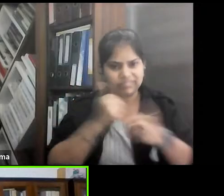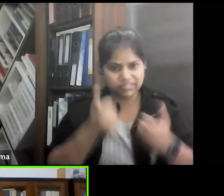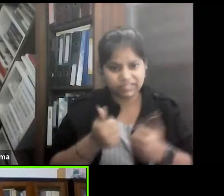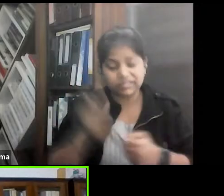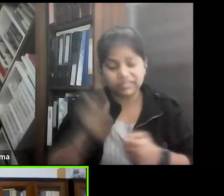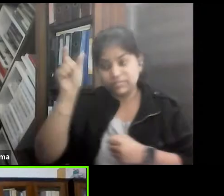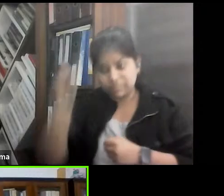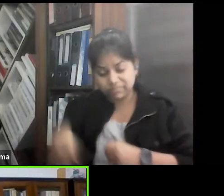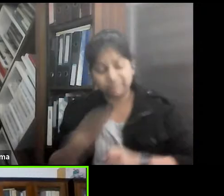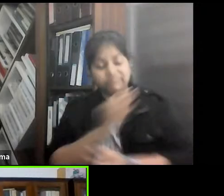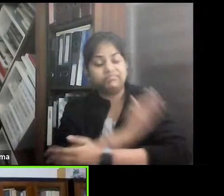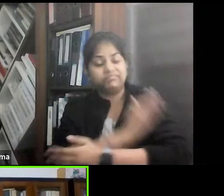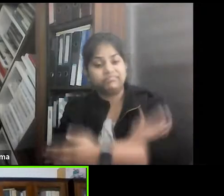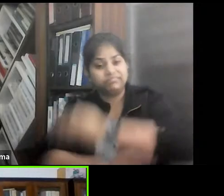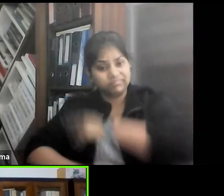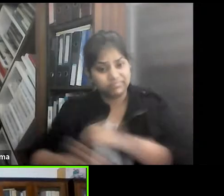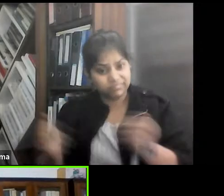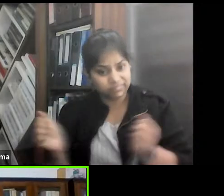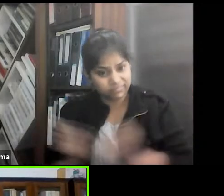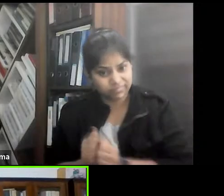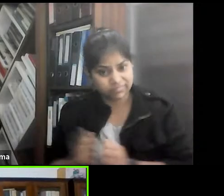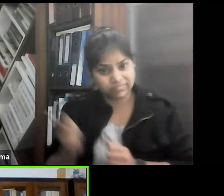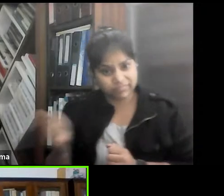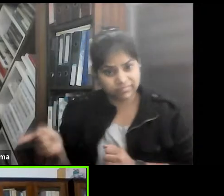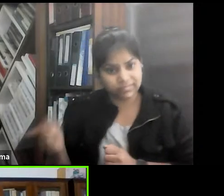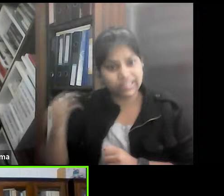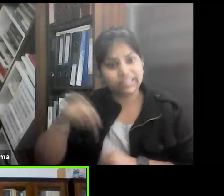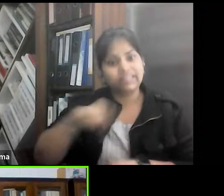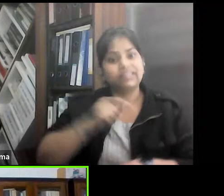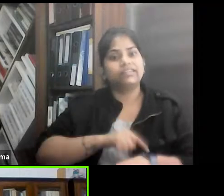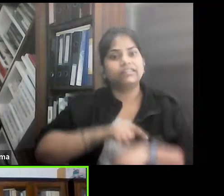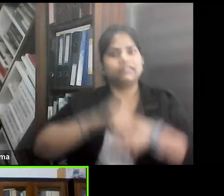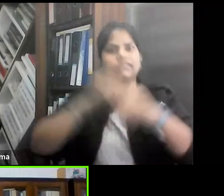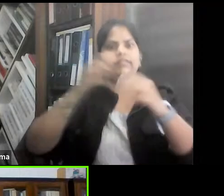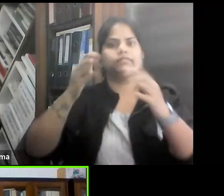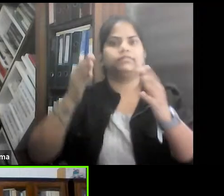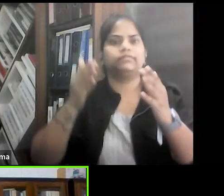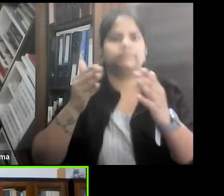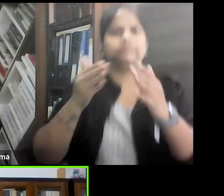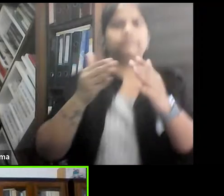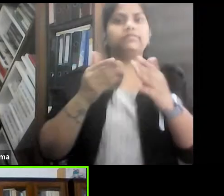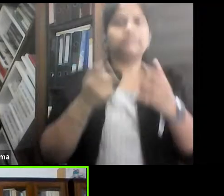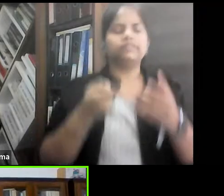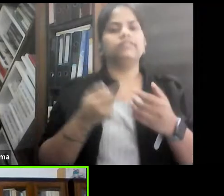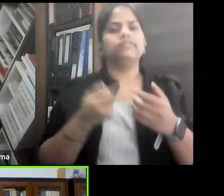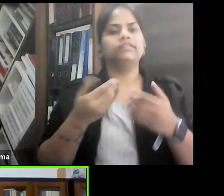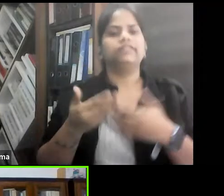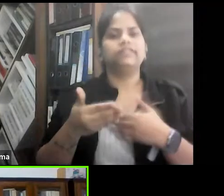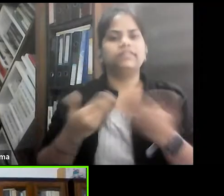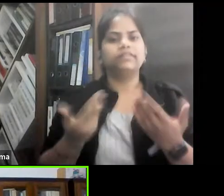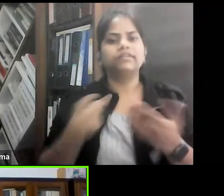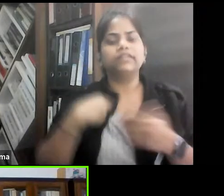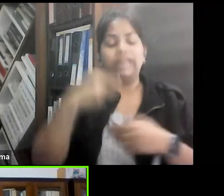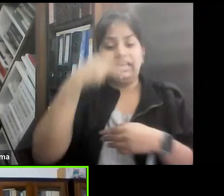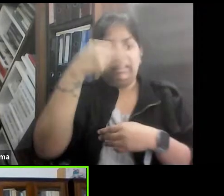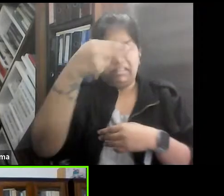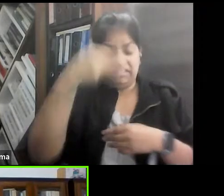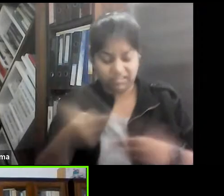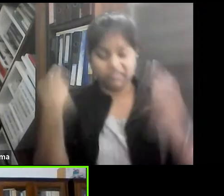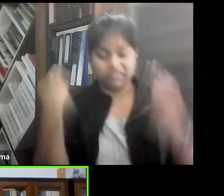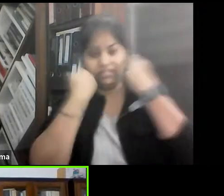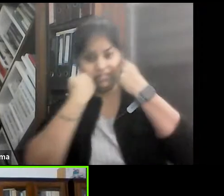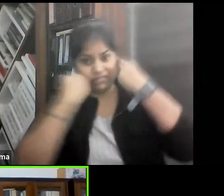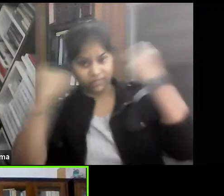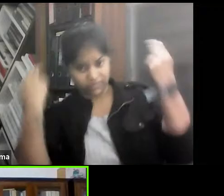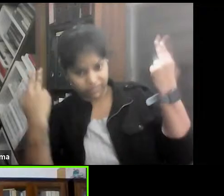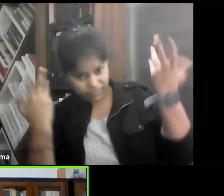disability. And it is this time around where they will call upon artists who are named and known rather than